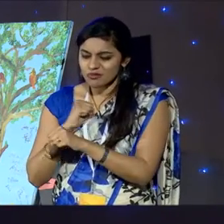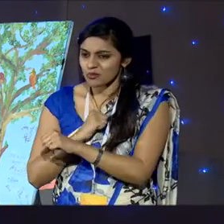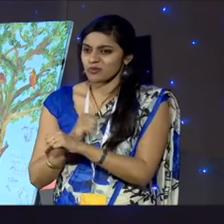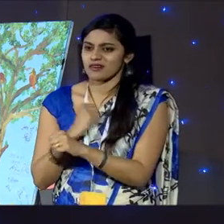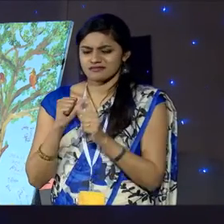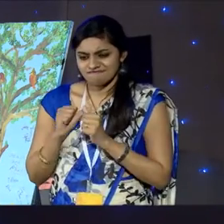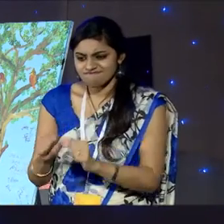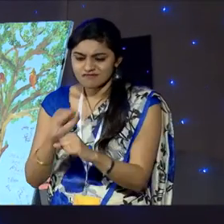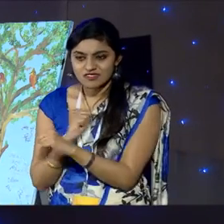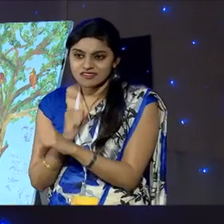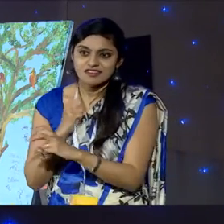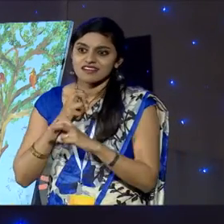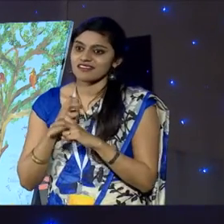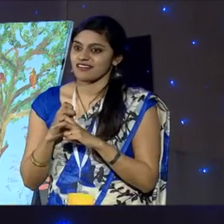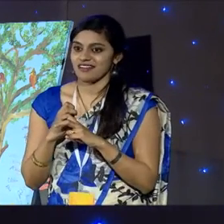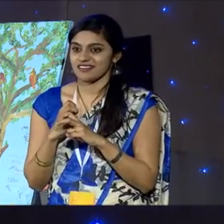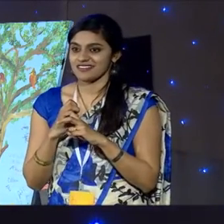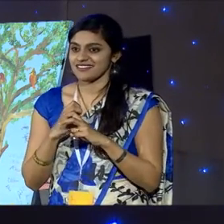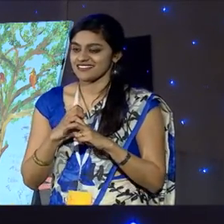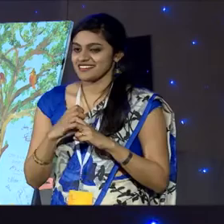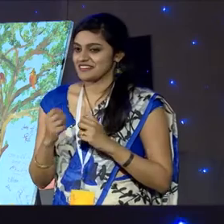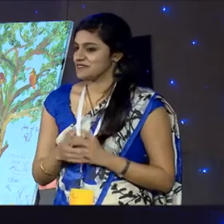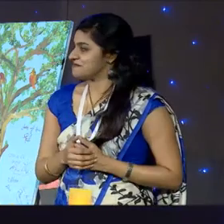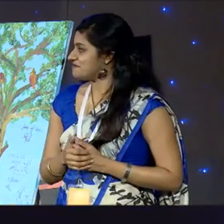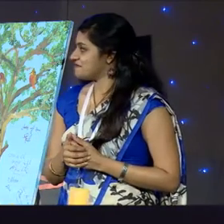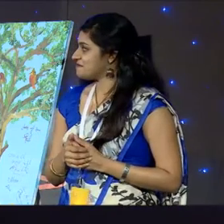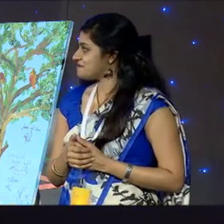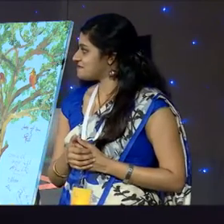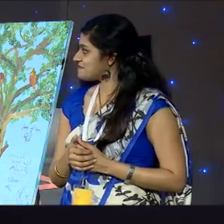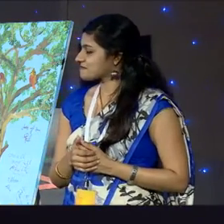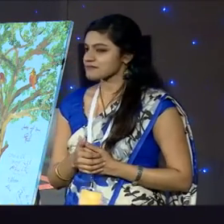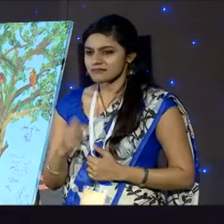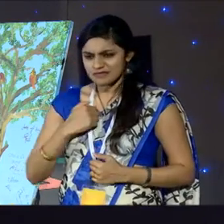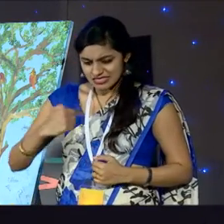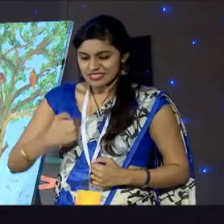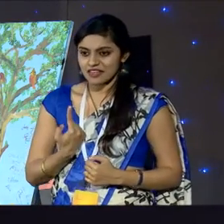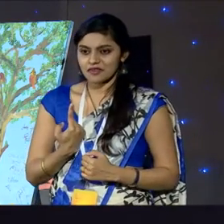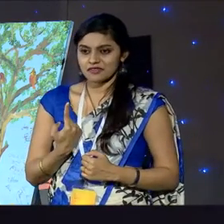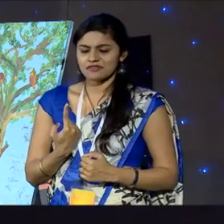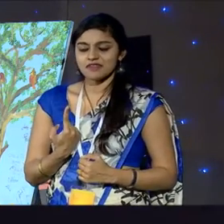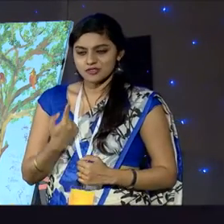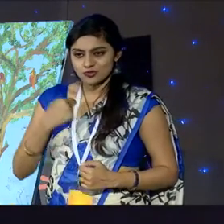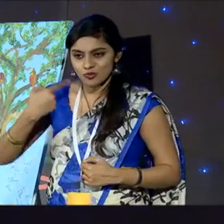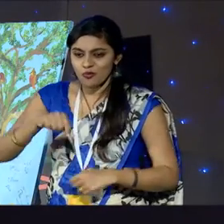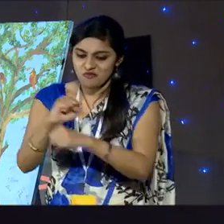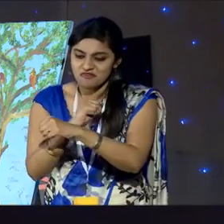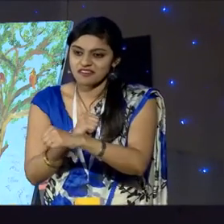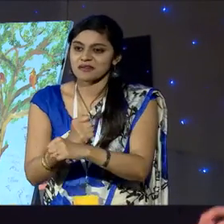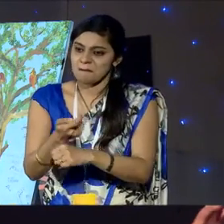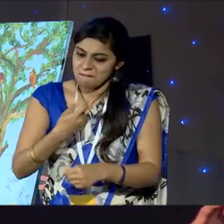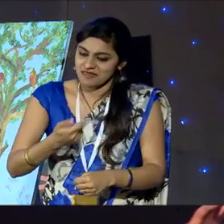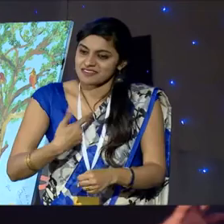Do that, guys. Then we'll all, you know, earn our own bread and butter. We'll all be good. Don't